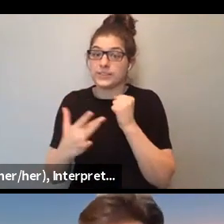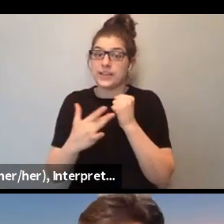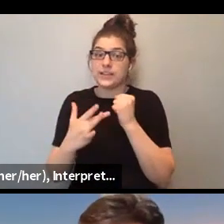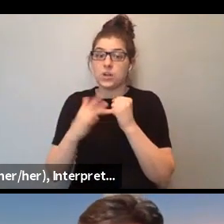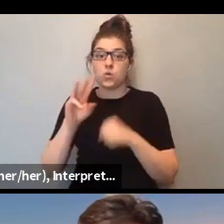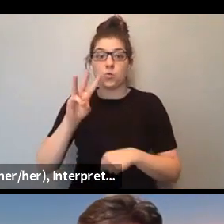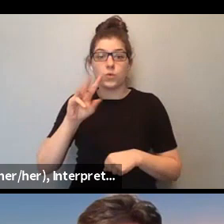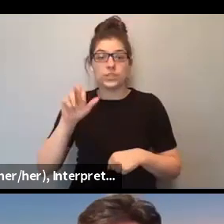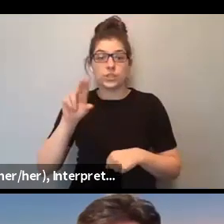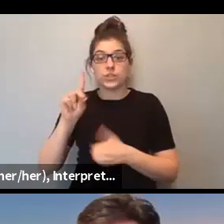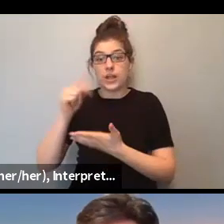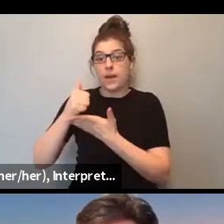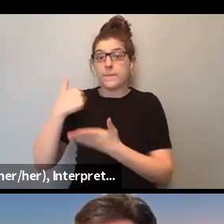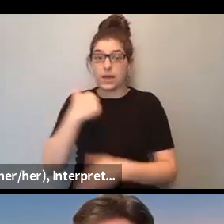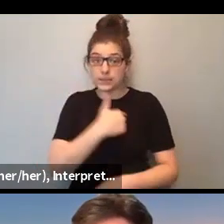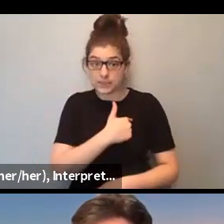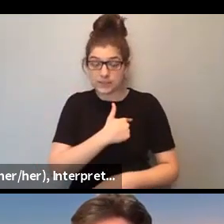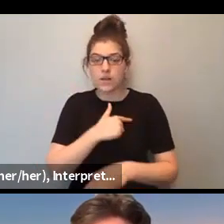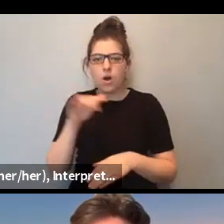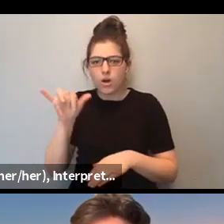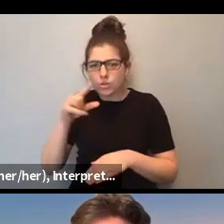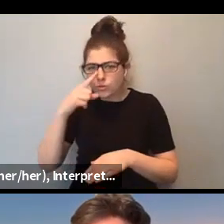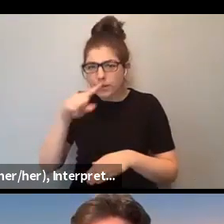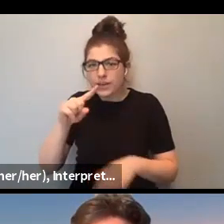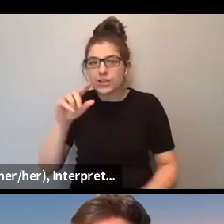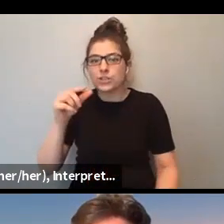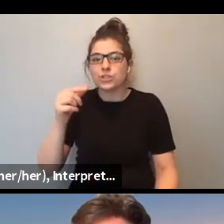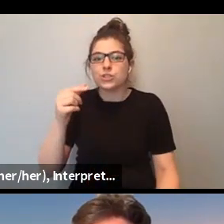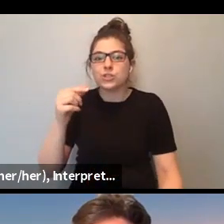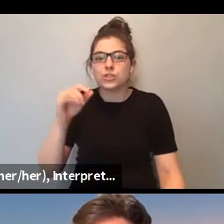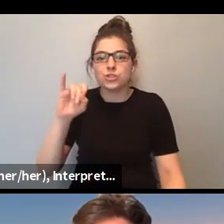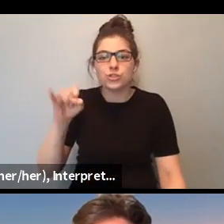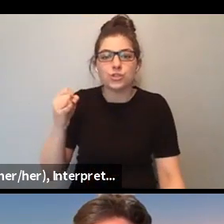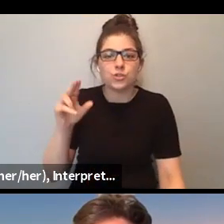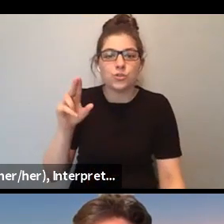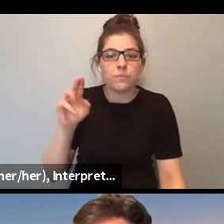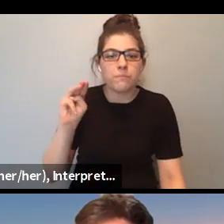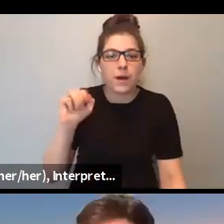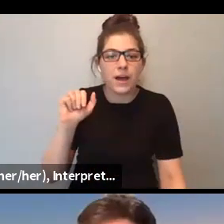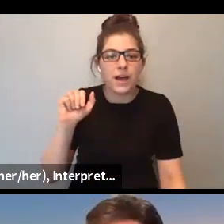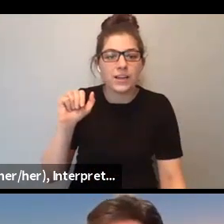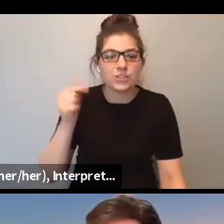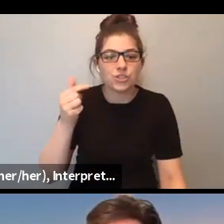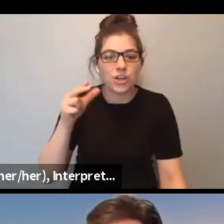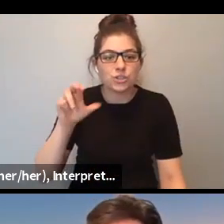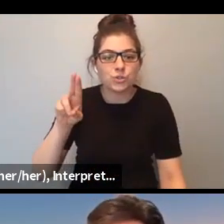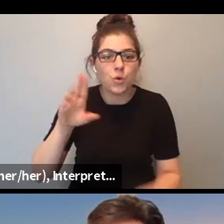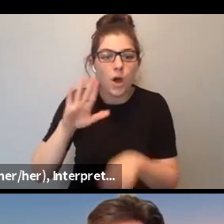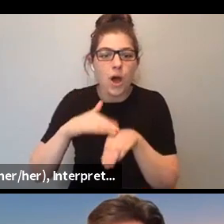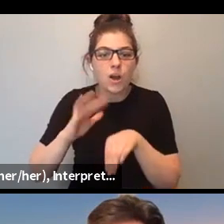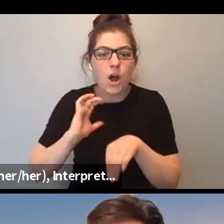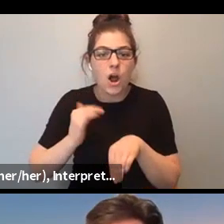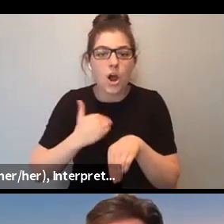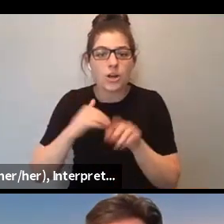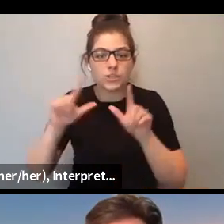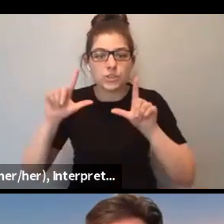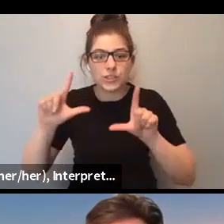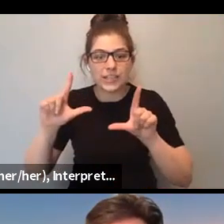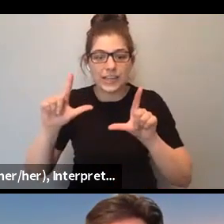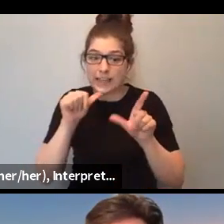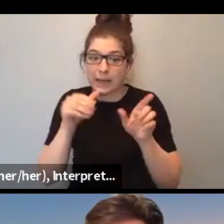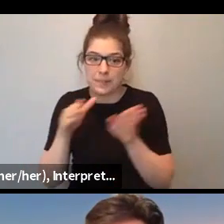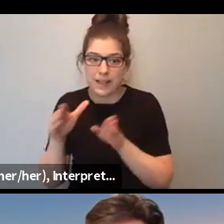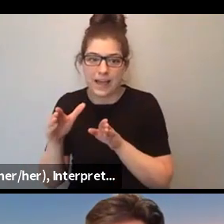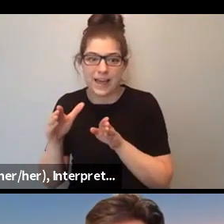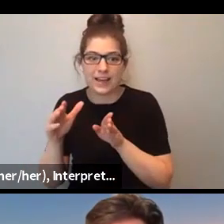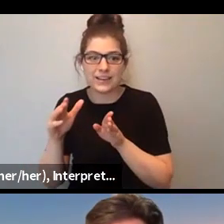us out? Also, Jumatatu is still on our screen, which is lovely and amazing, but unplanned. And Millicent Johnny is not on